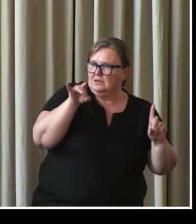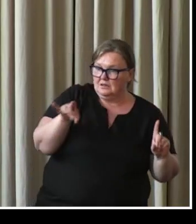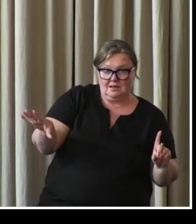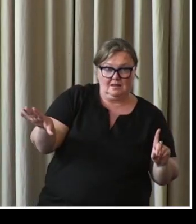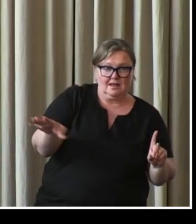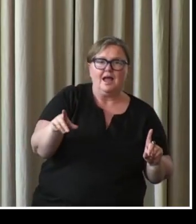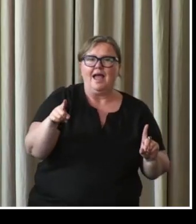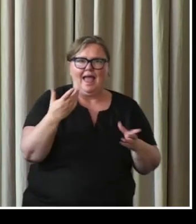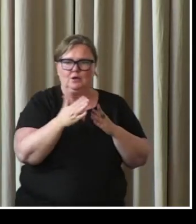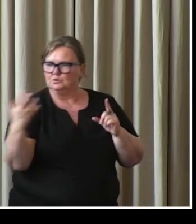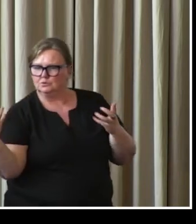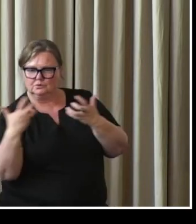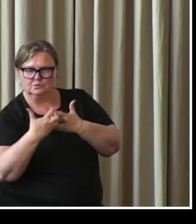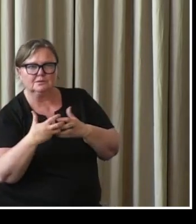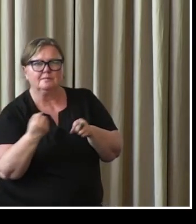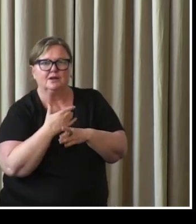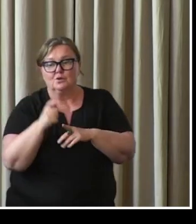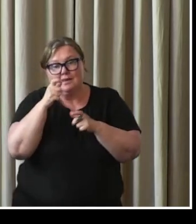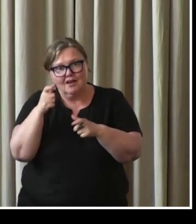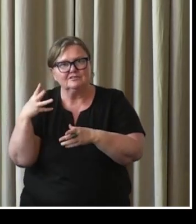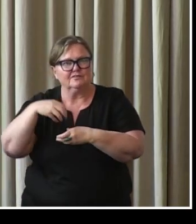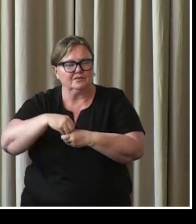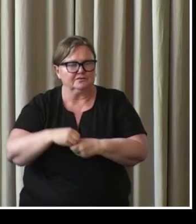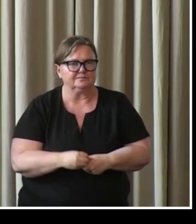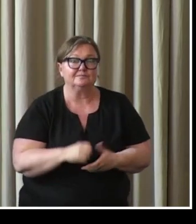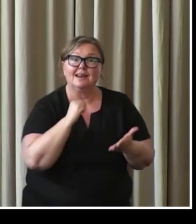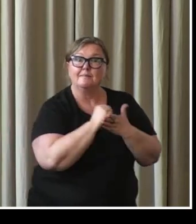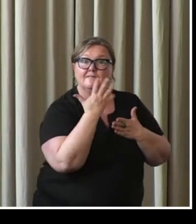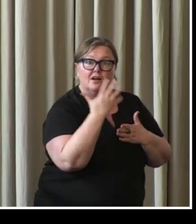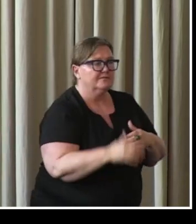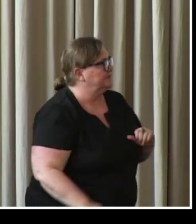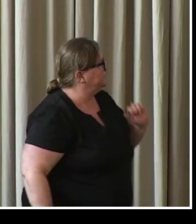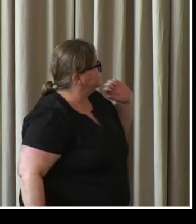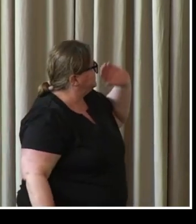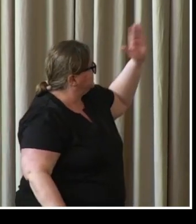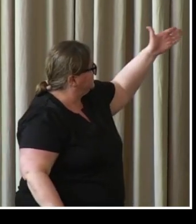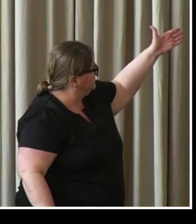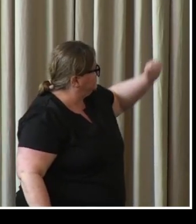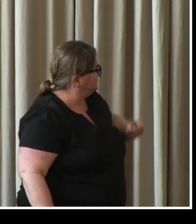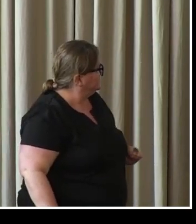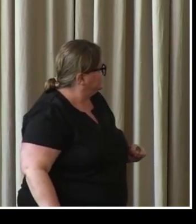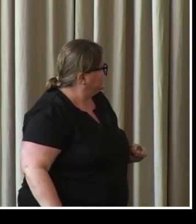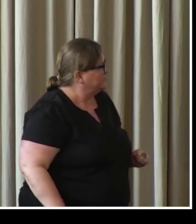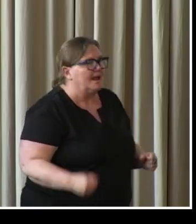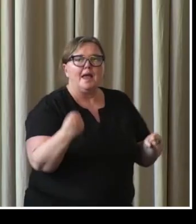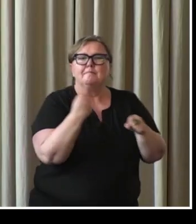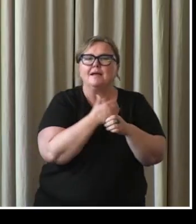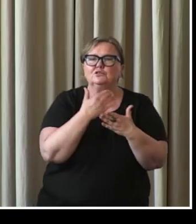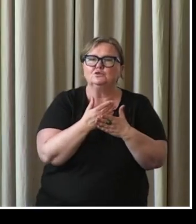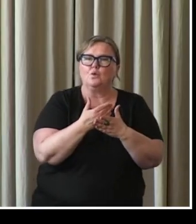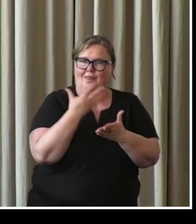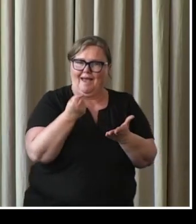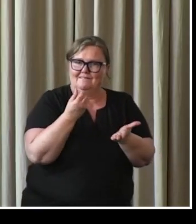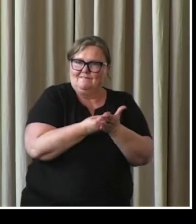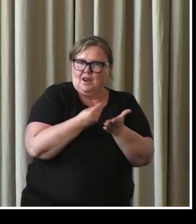planning processes. Action Area 5 is about ensuring mental health carers are aware of the available